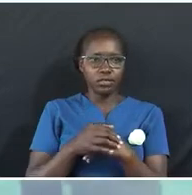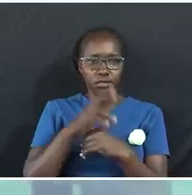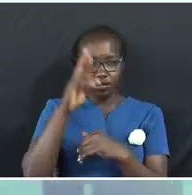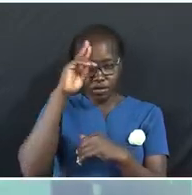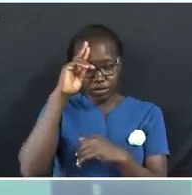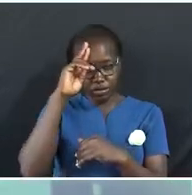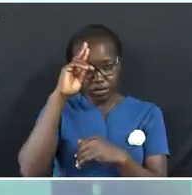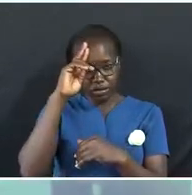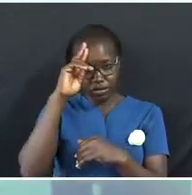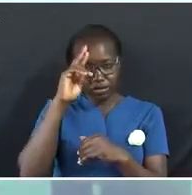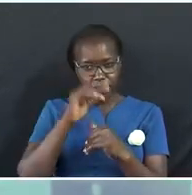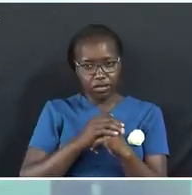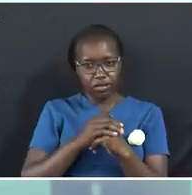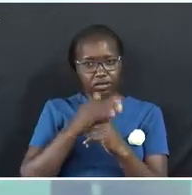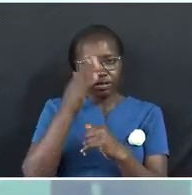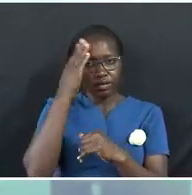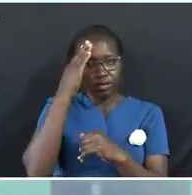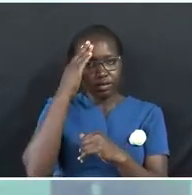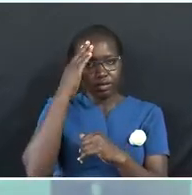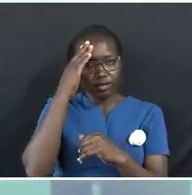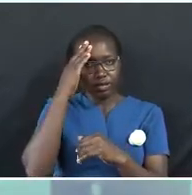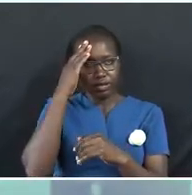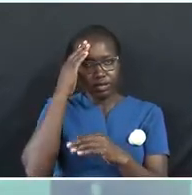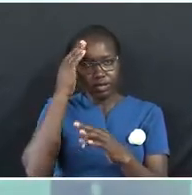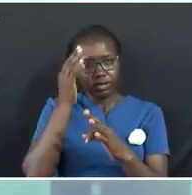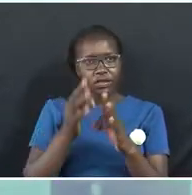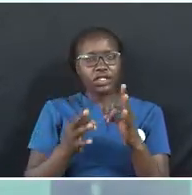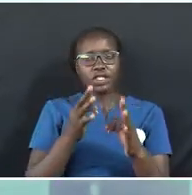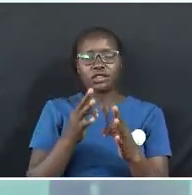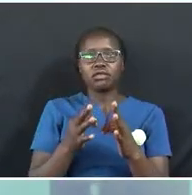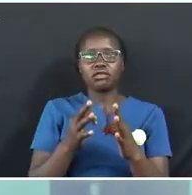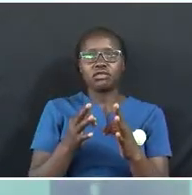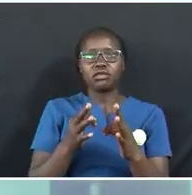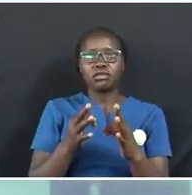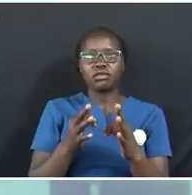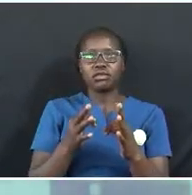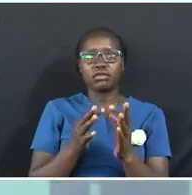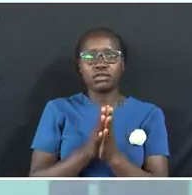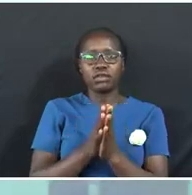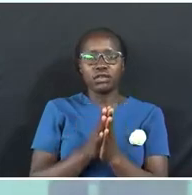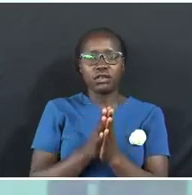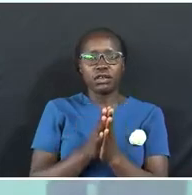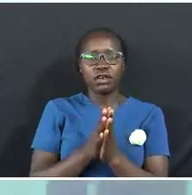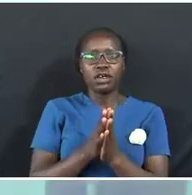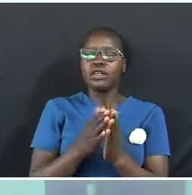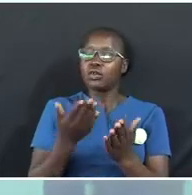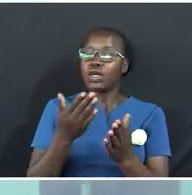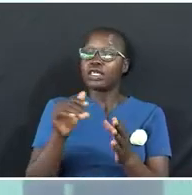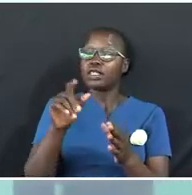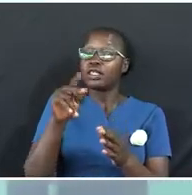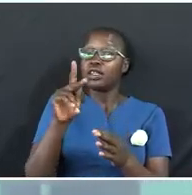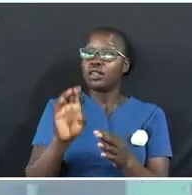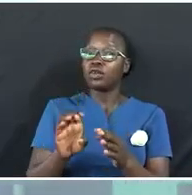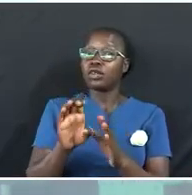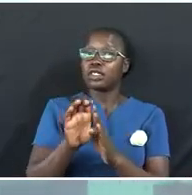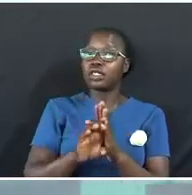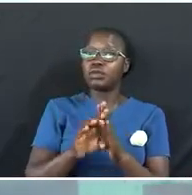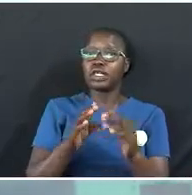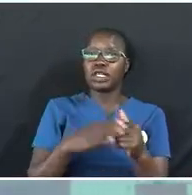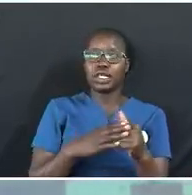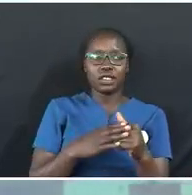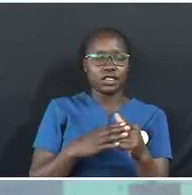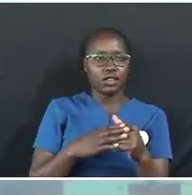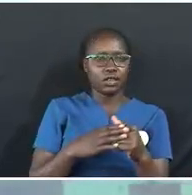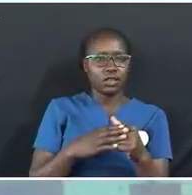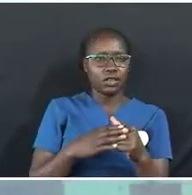being, you know, if you have read your Bible, you have seen in Luke chapter 9, Jesus sent out the